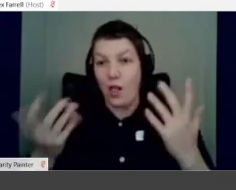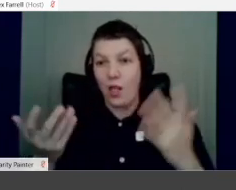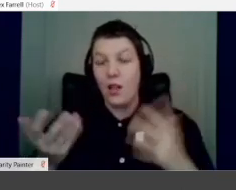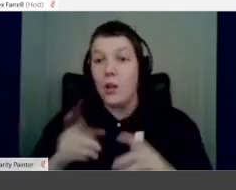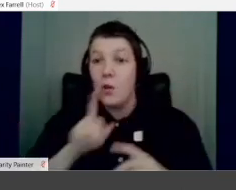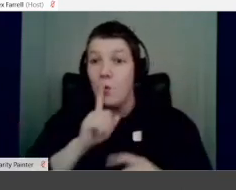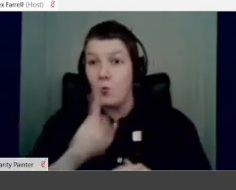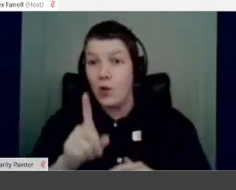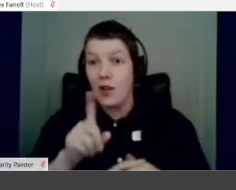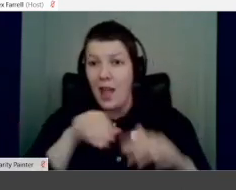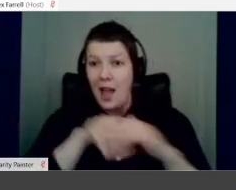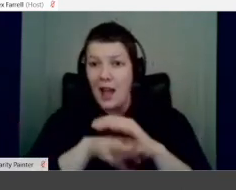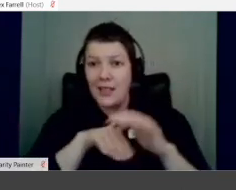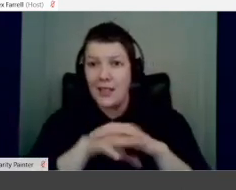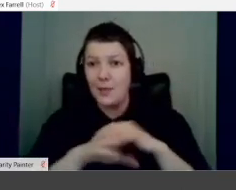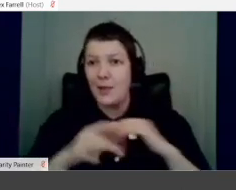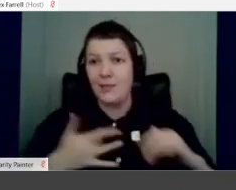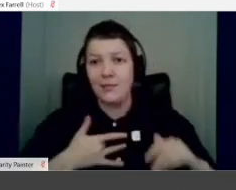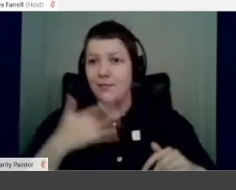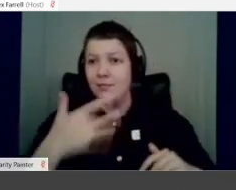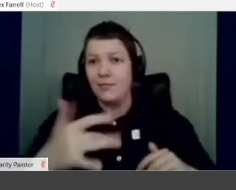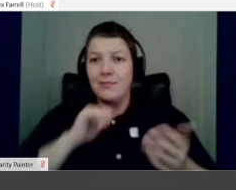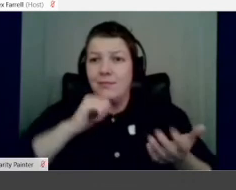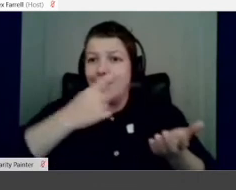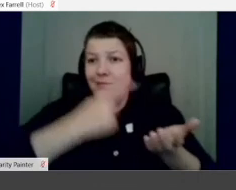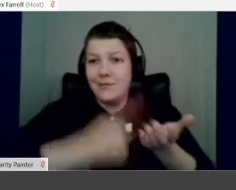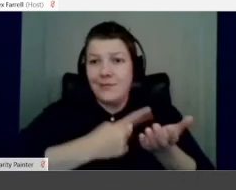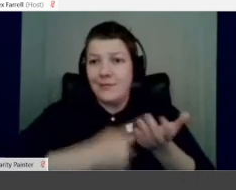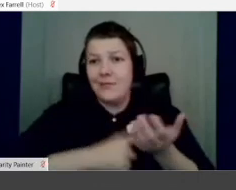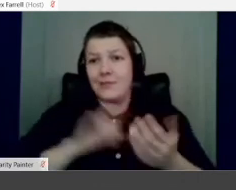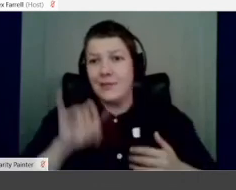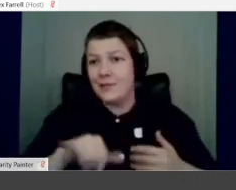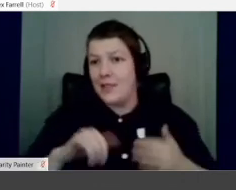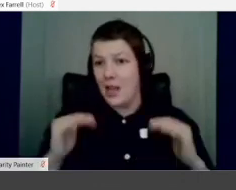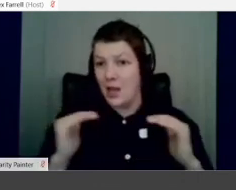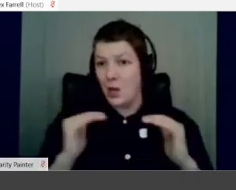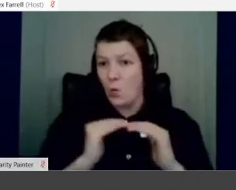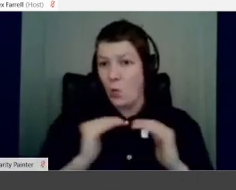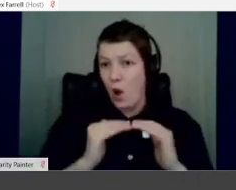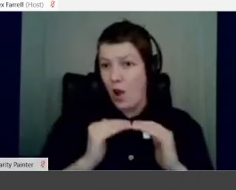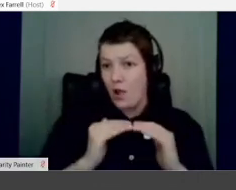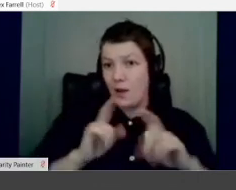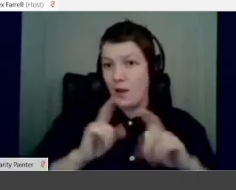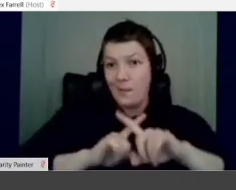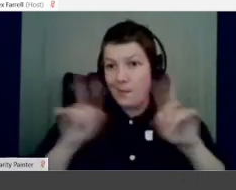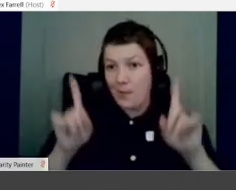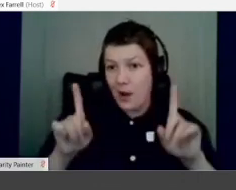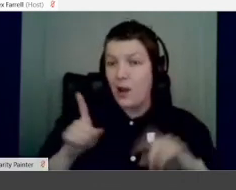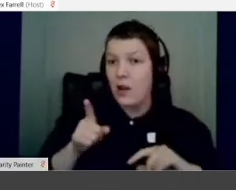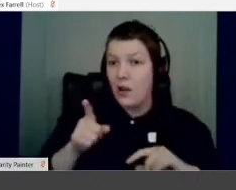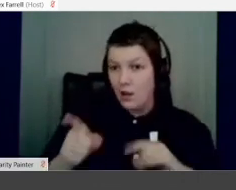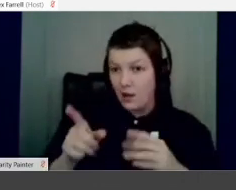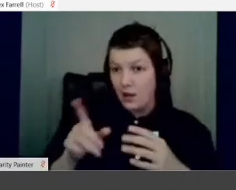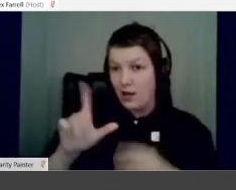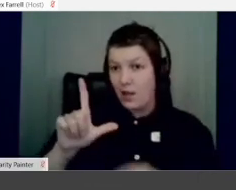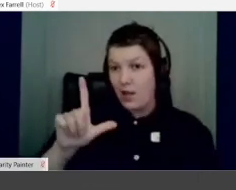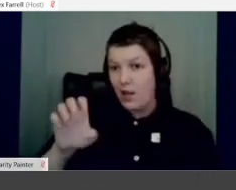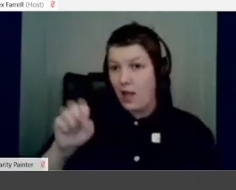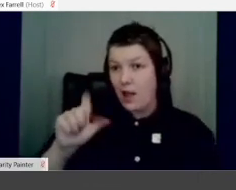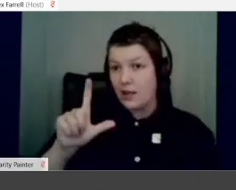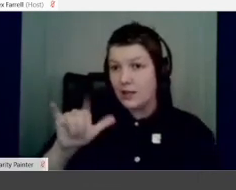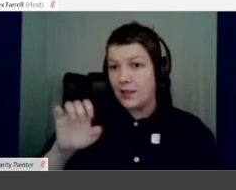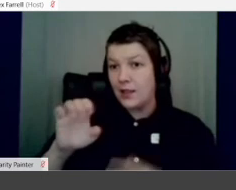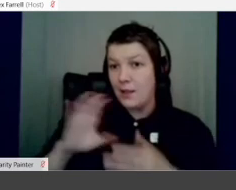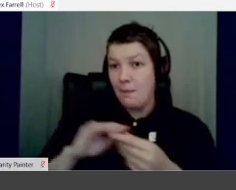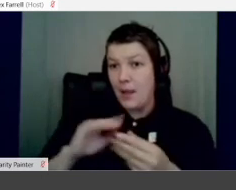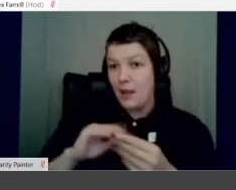when you start to look at it in all the different ways that you mentioned, Leslie, that your students worked on that project, and Dan, you mentioned the different media types you have to